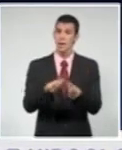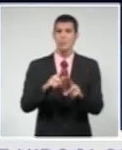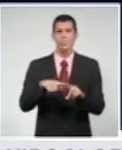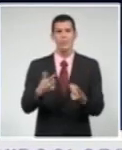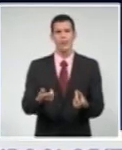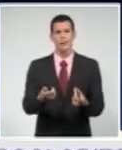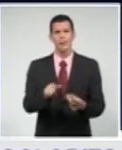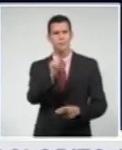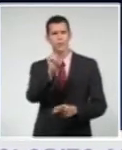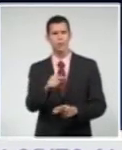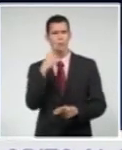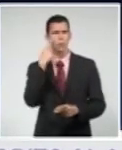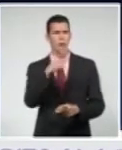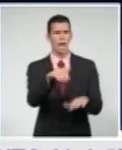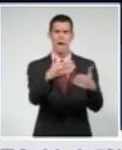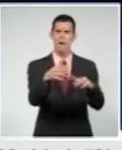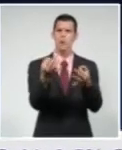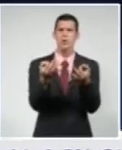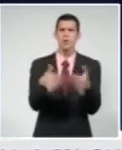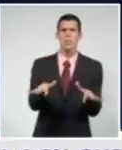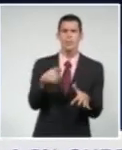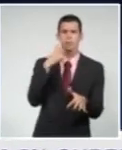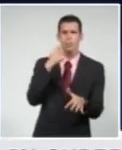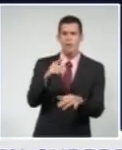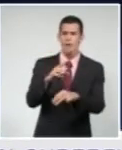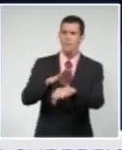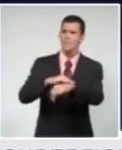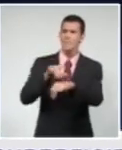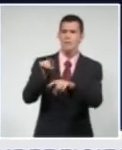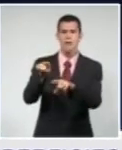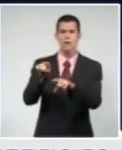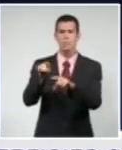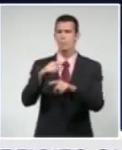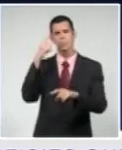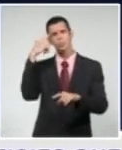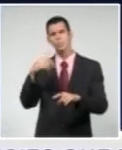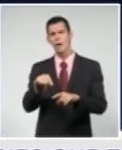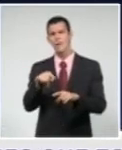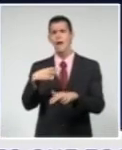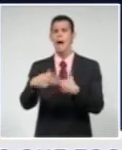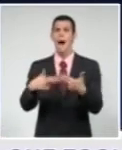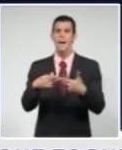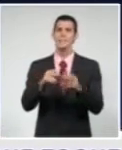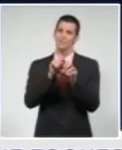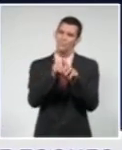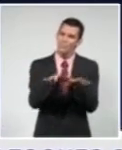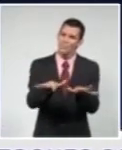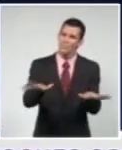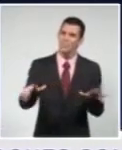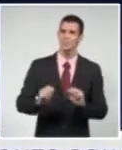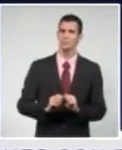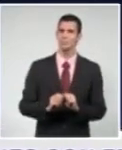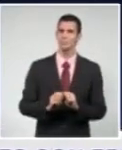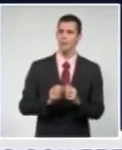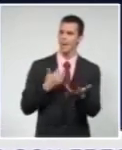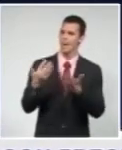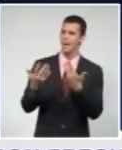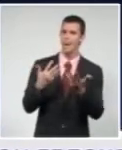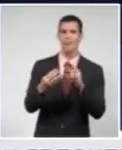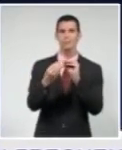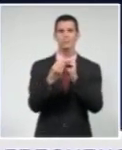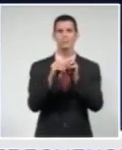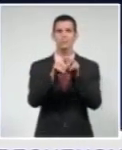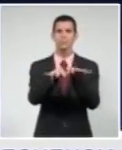18, for a total of 408 children or pediatric cases to have tested positive